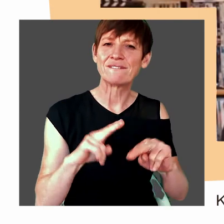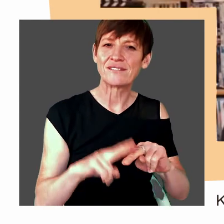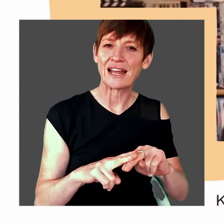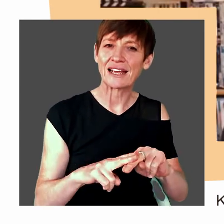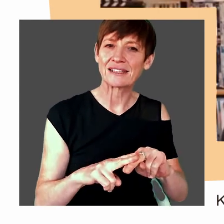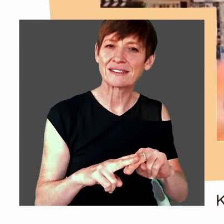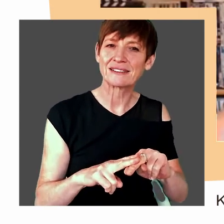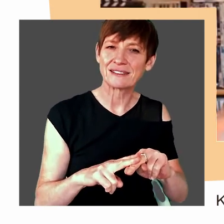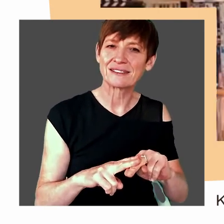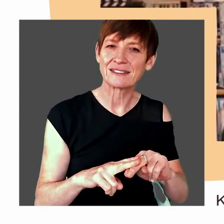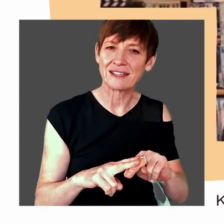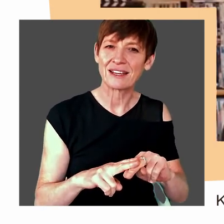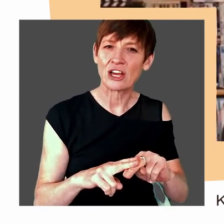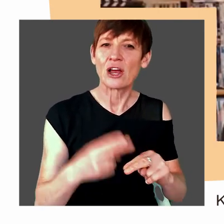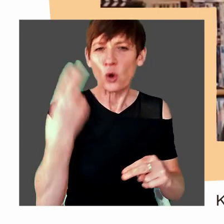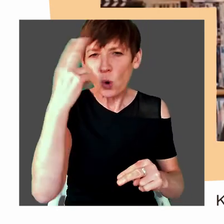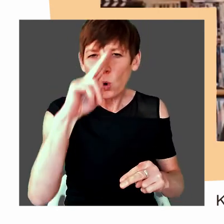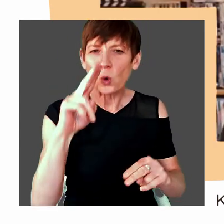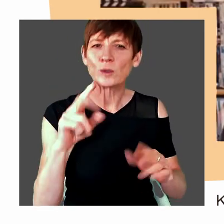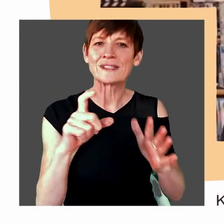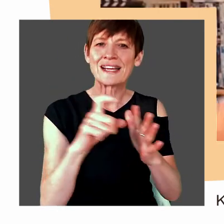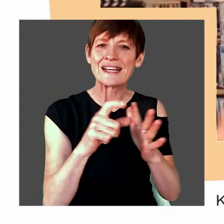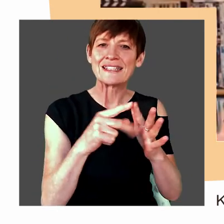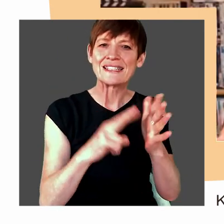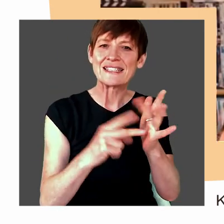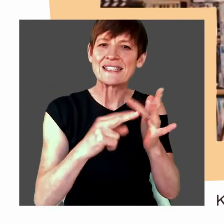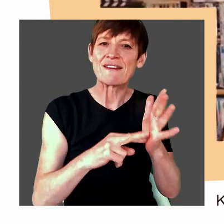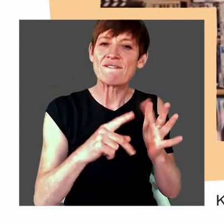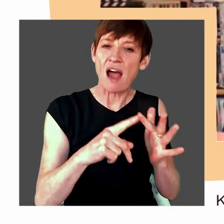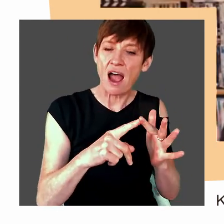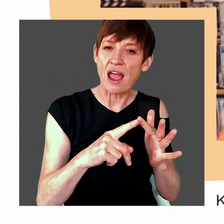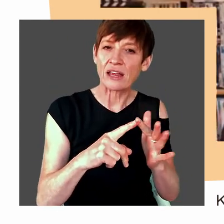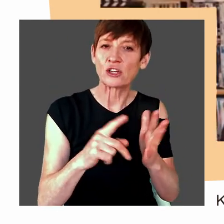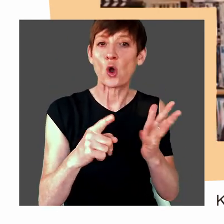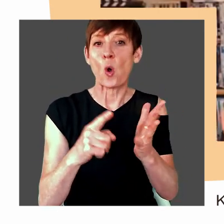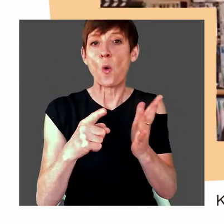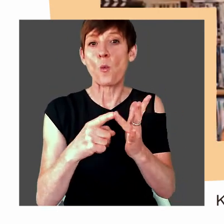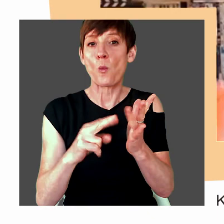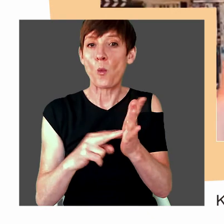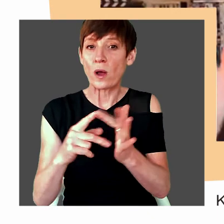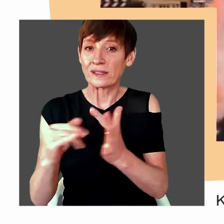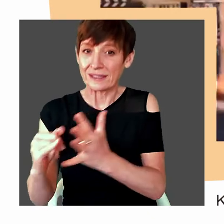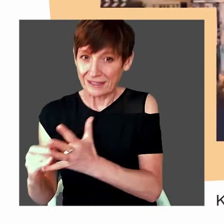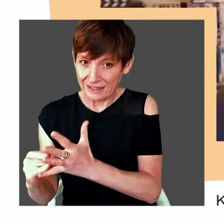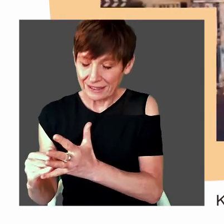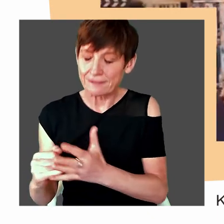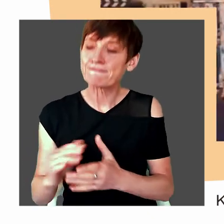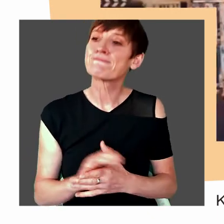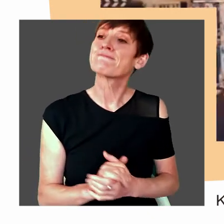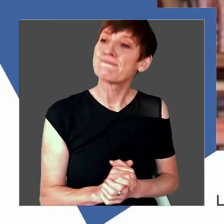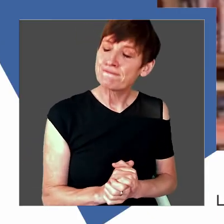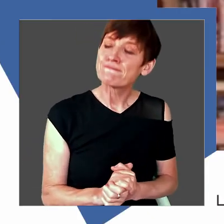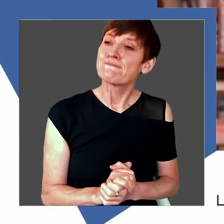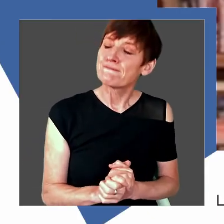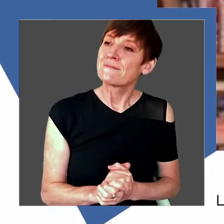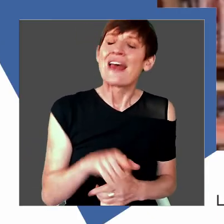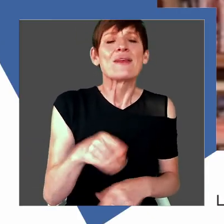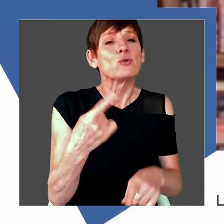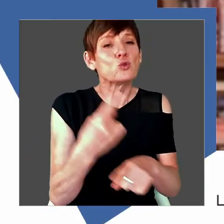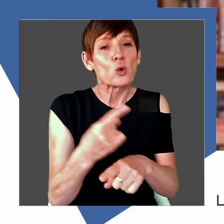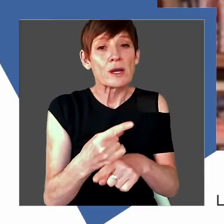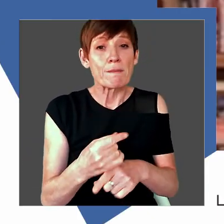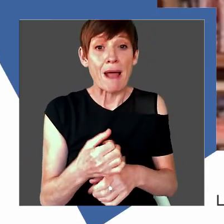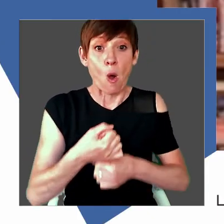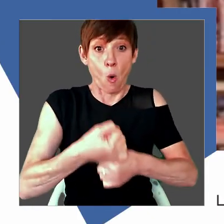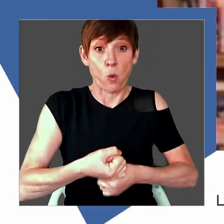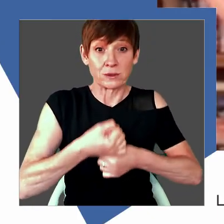Jimmy Iovine and Dr. Dre and like music producers. But Jimmy Iovine was saying that, you know, racehorses have blinkers on because to stop